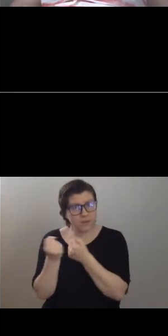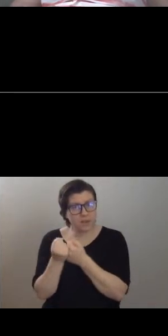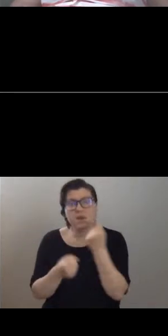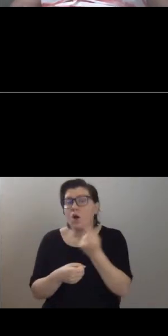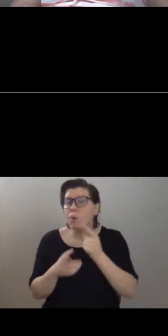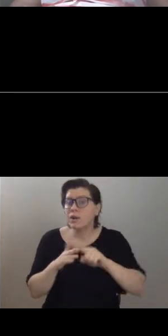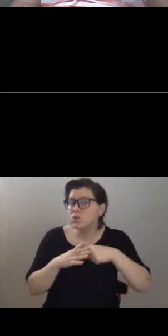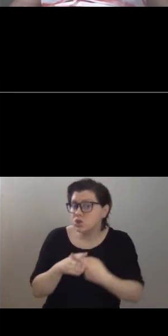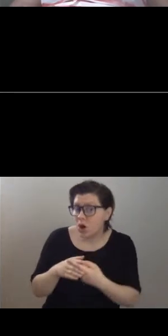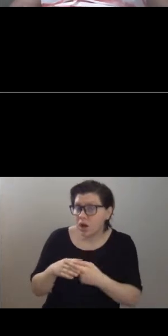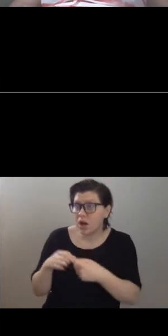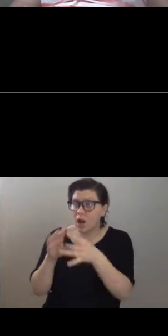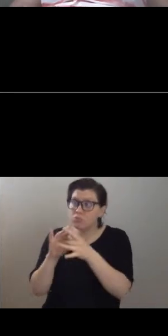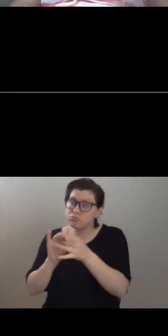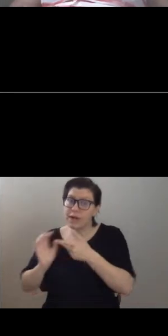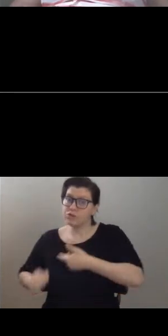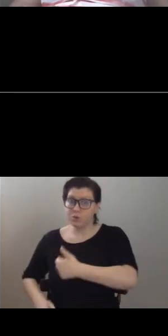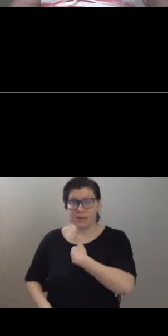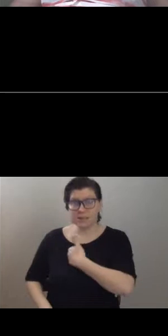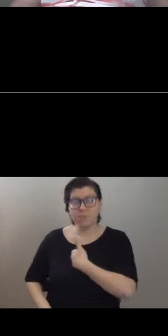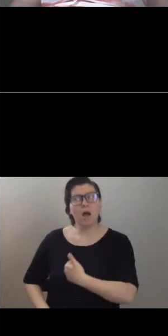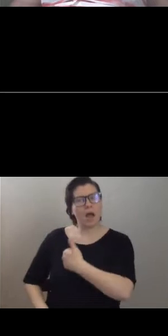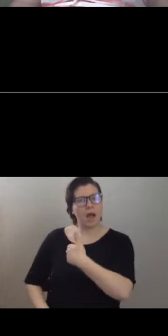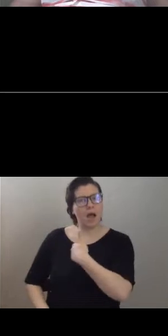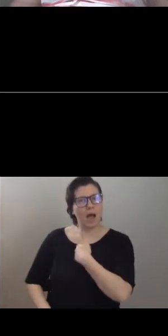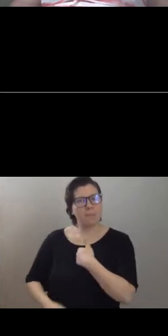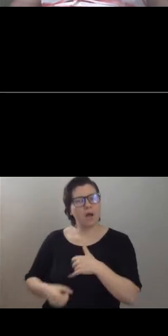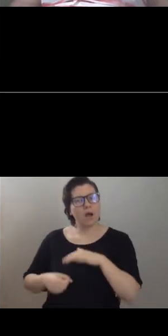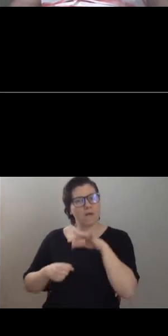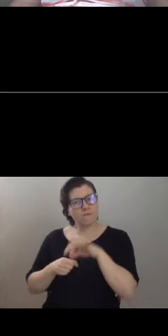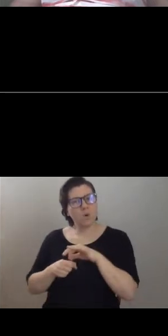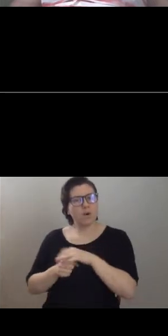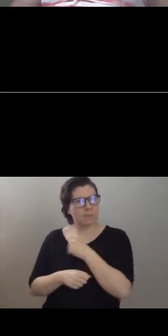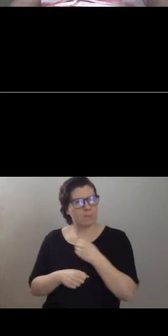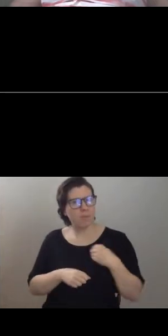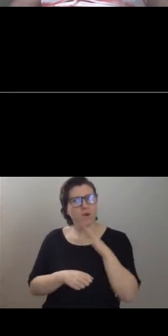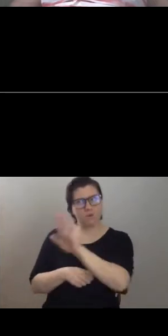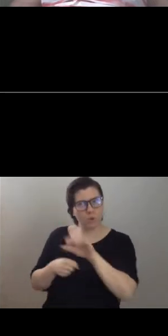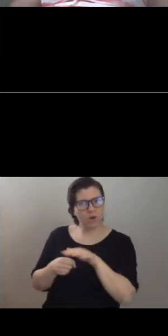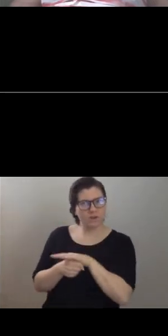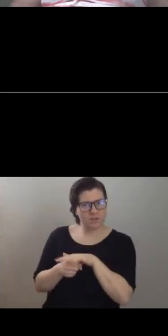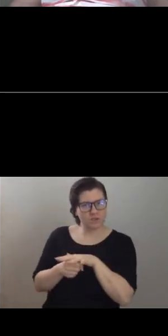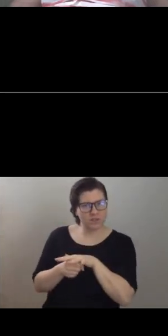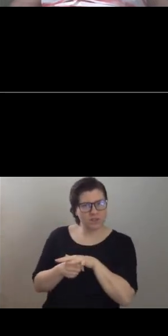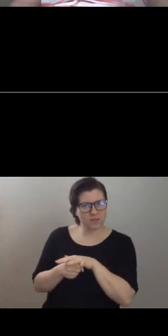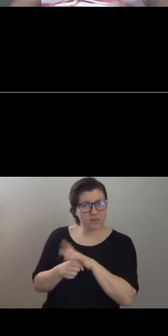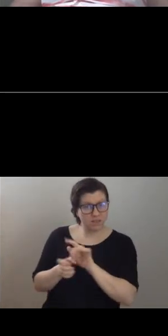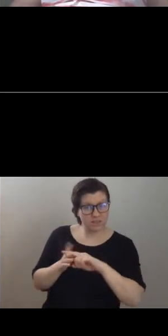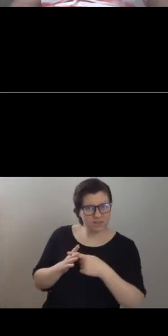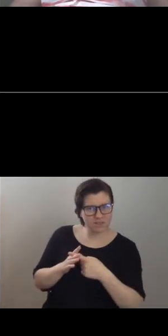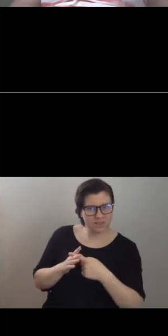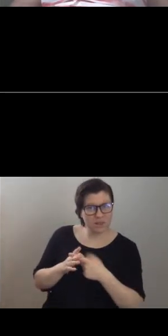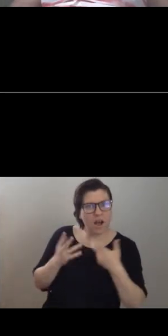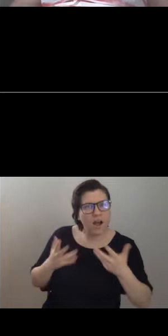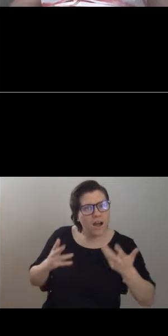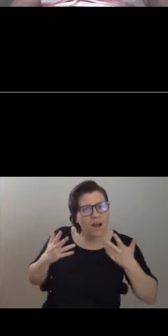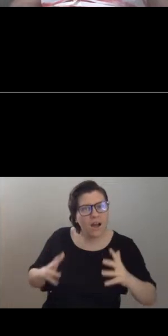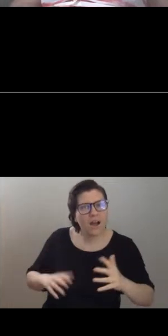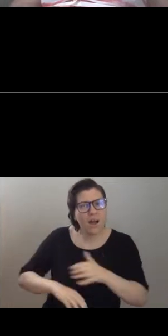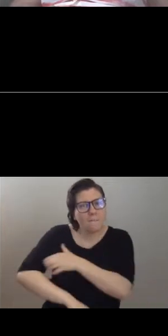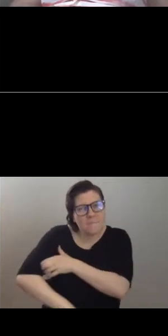as, I am a voting constituent in your district. This already gives power to